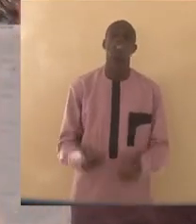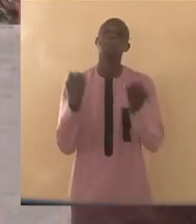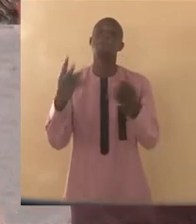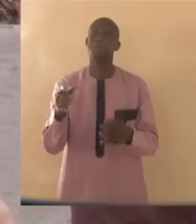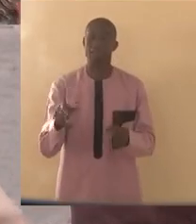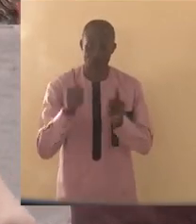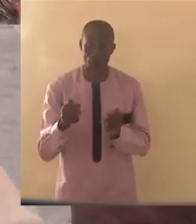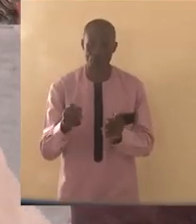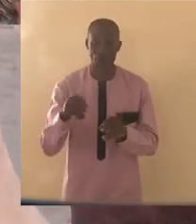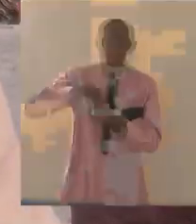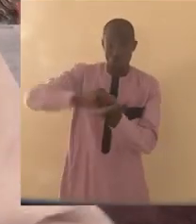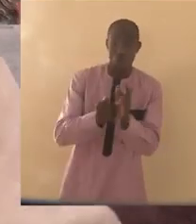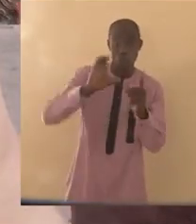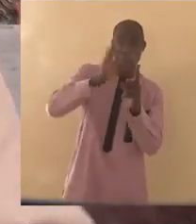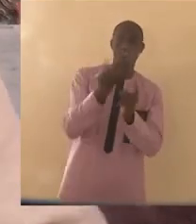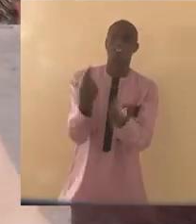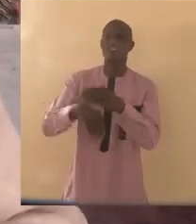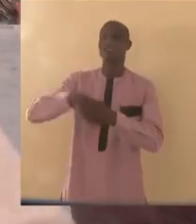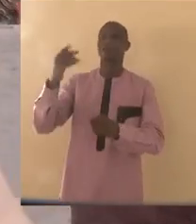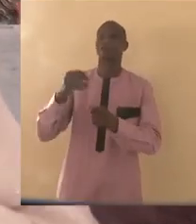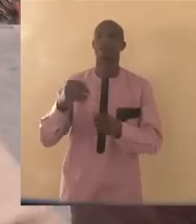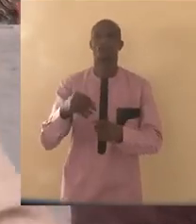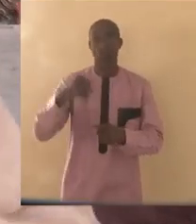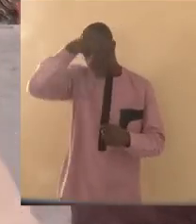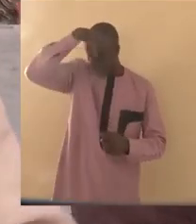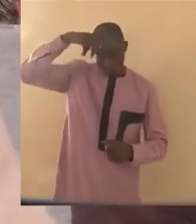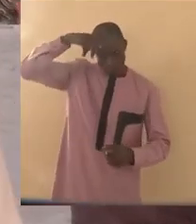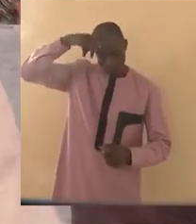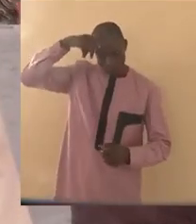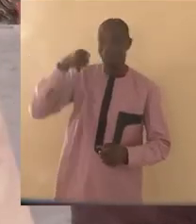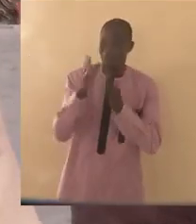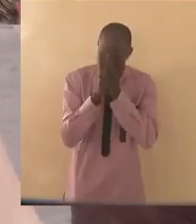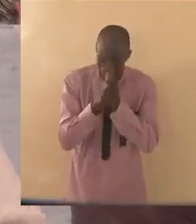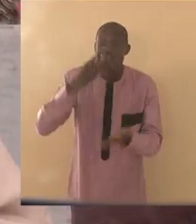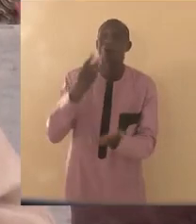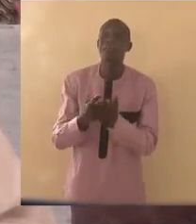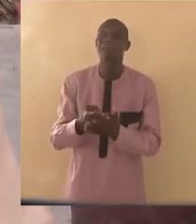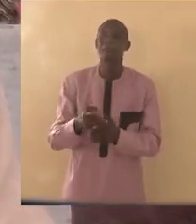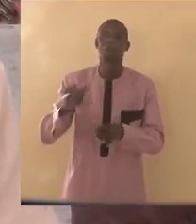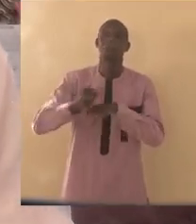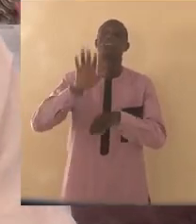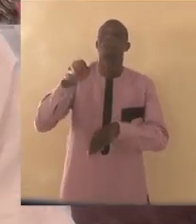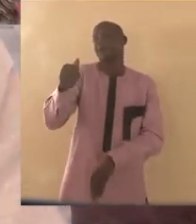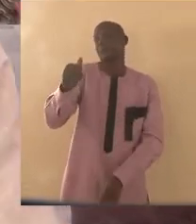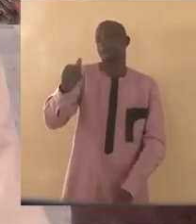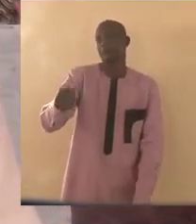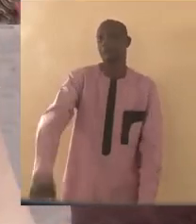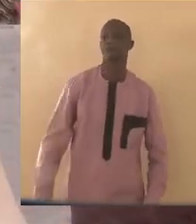And many people are in those conditions, and then they come out and they are sweating, and they say they have prayed very well. You have just entertained yourself.